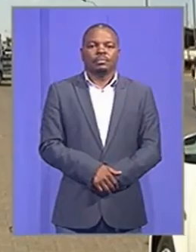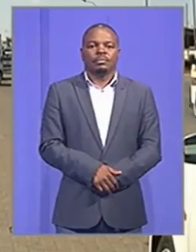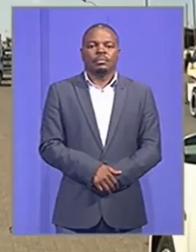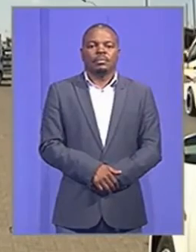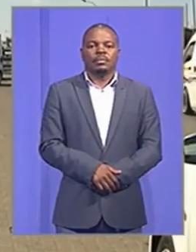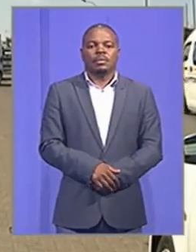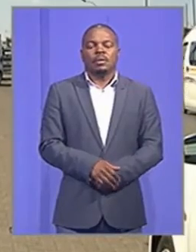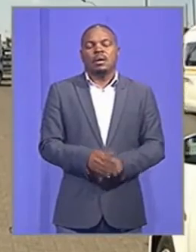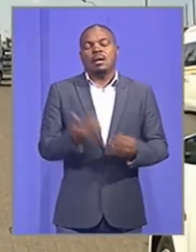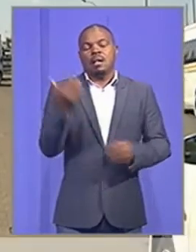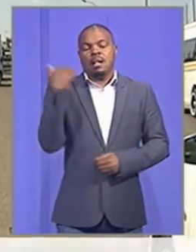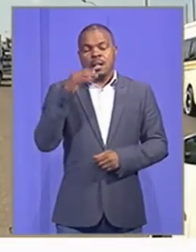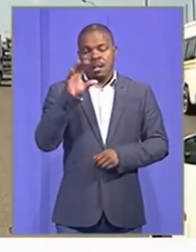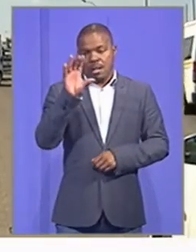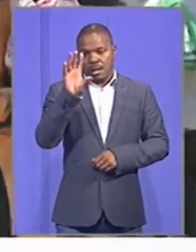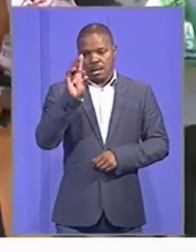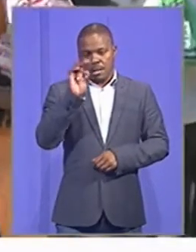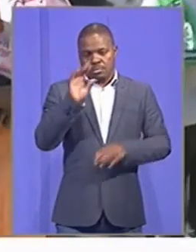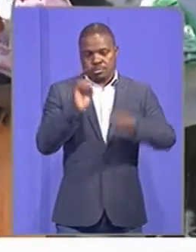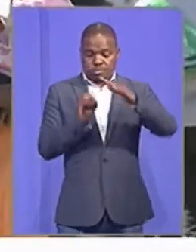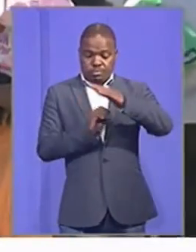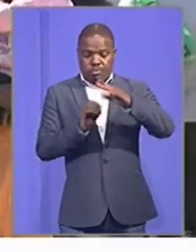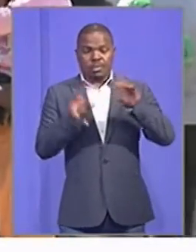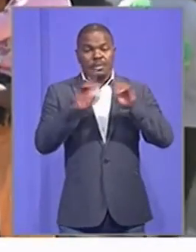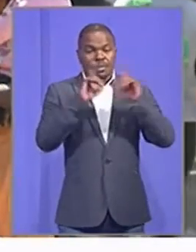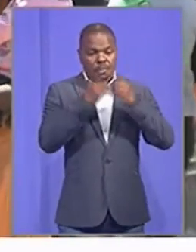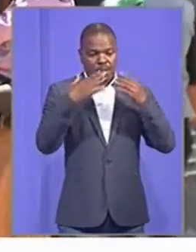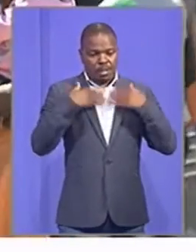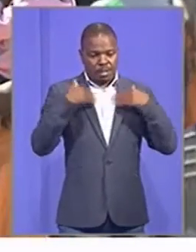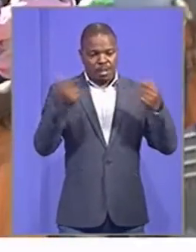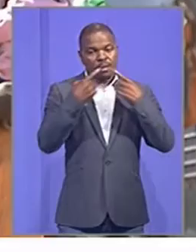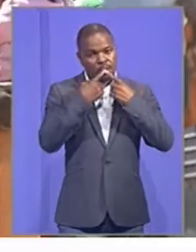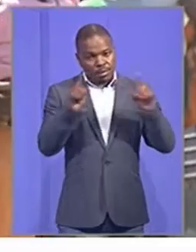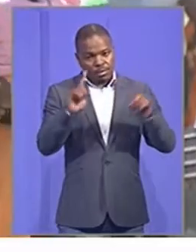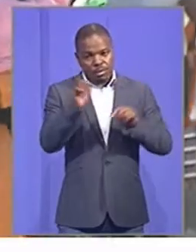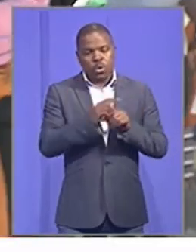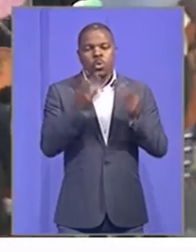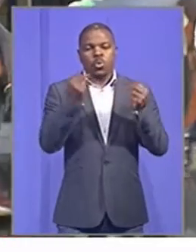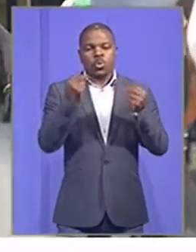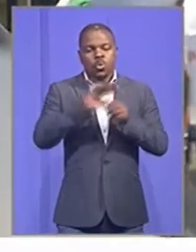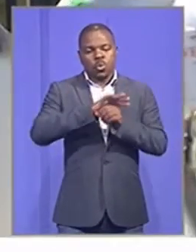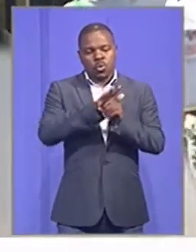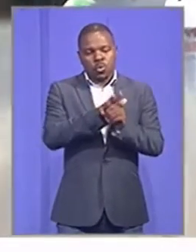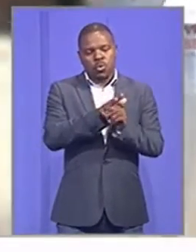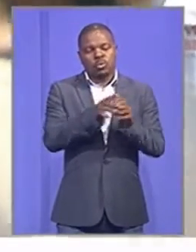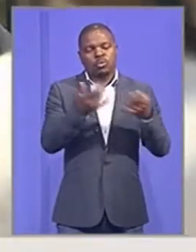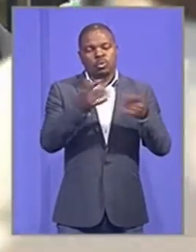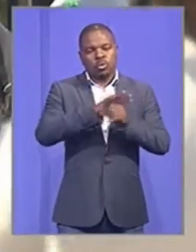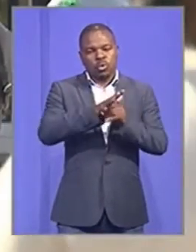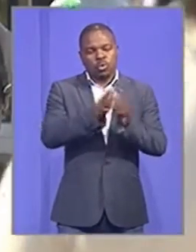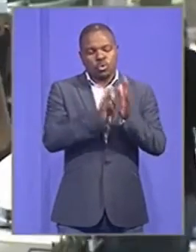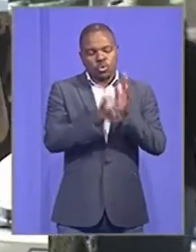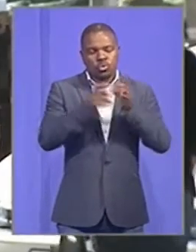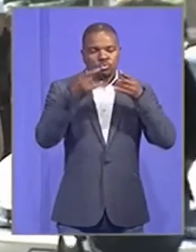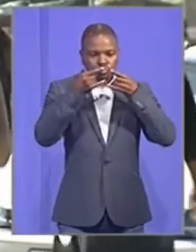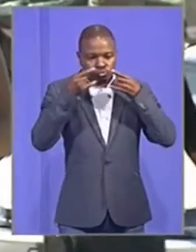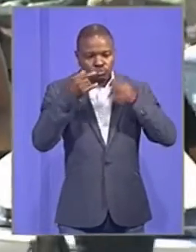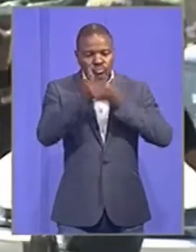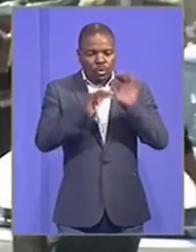ene ya re bosigo gare ba laboraro yo a tswang go feta Lefapha la Boitekanelo la bolotlhagisa melawana e mešwa ya go apara dithibanko le melomo kana